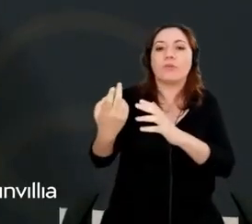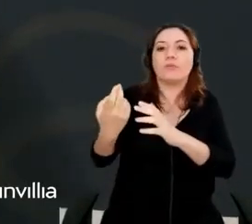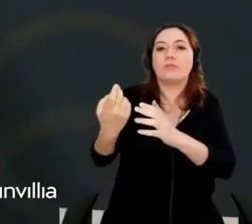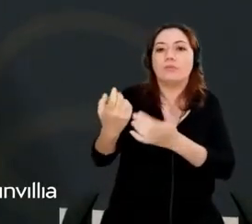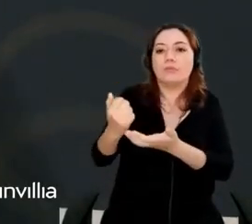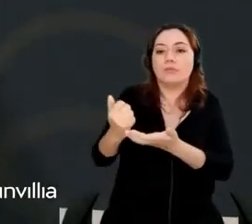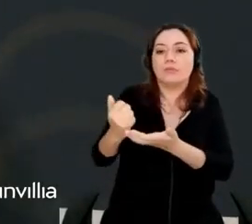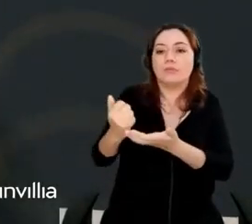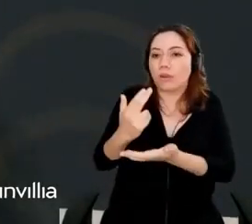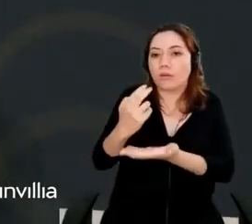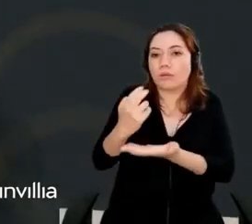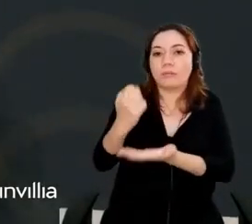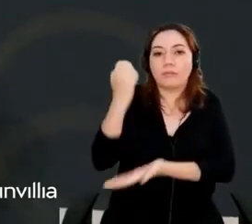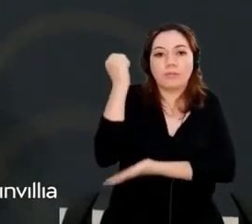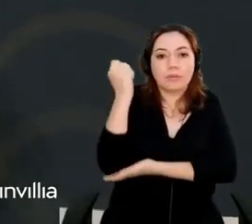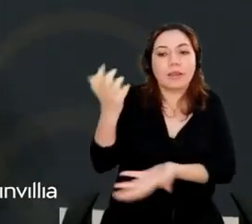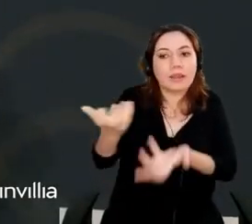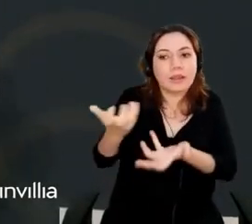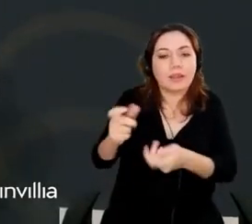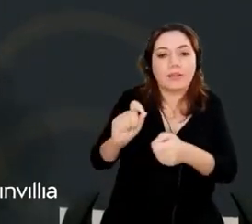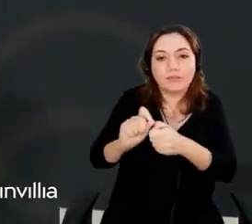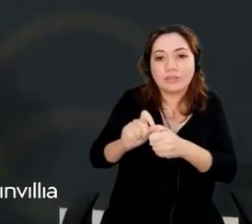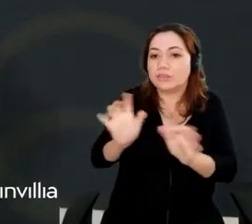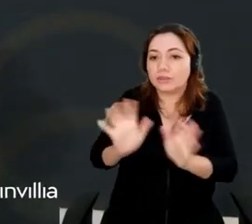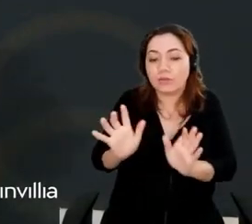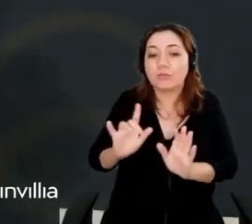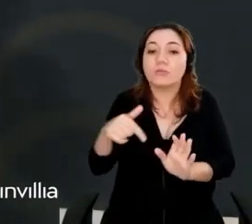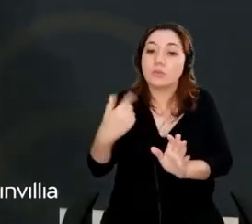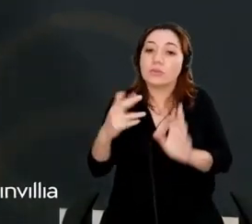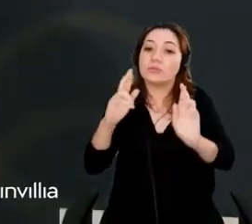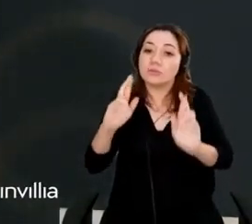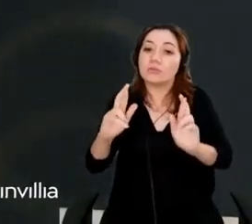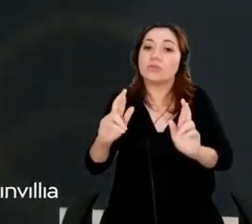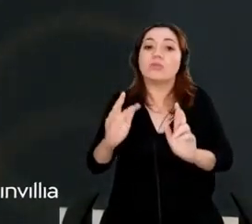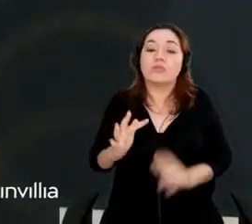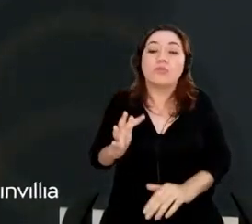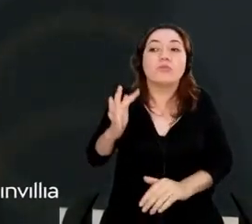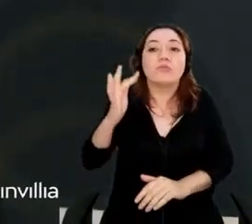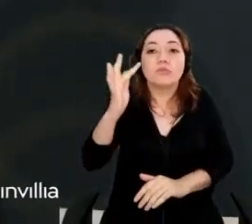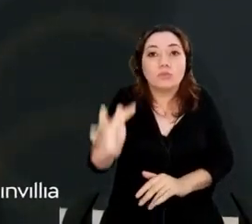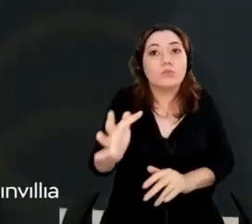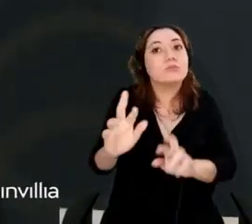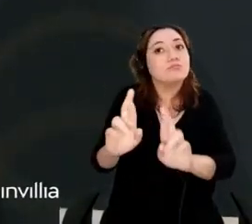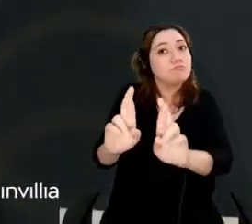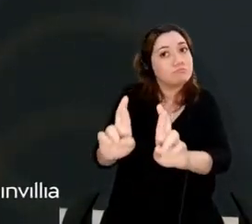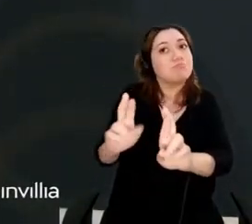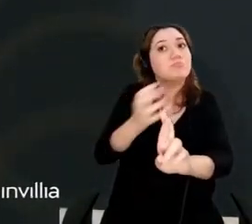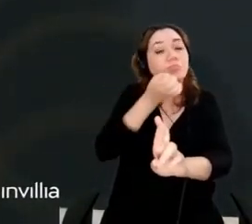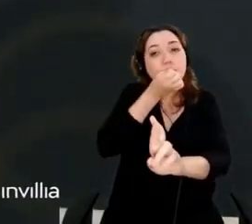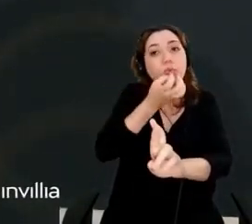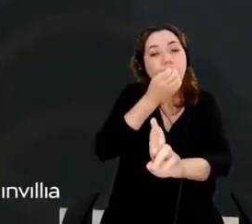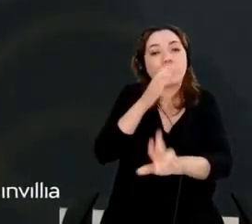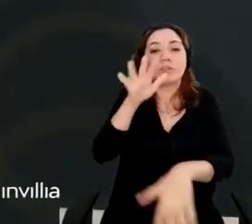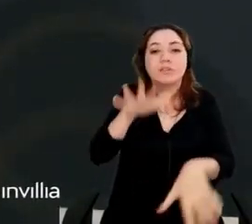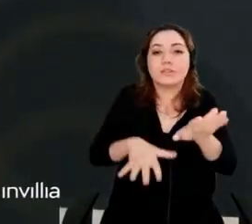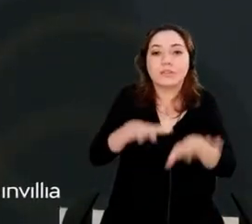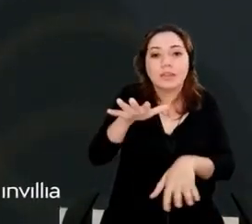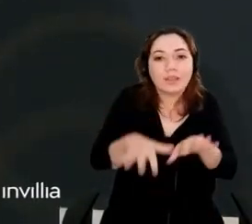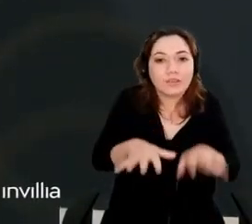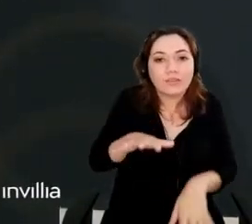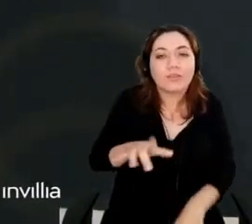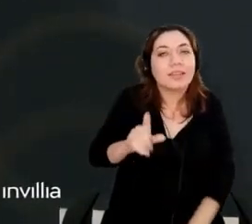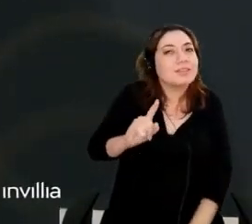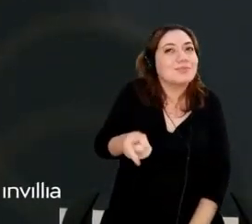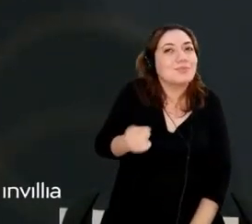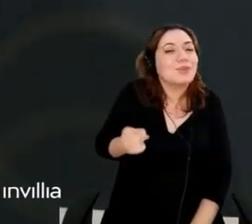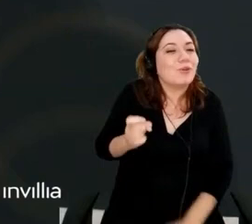so we're looking to the future hopeful that maybe in 100 years, people will also remember this group of people that